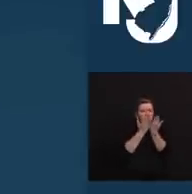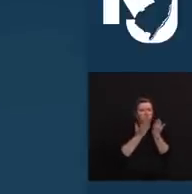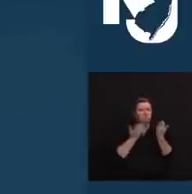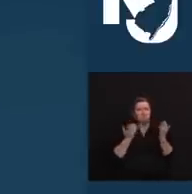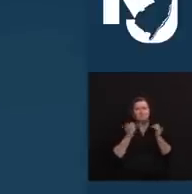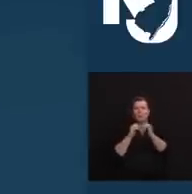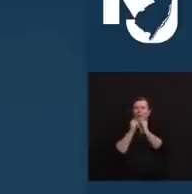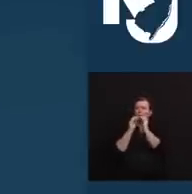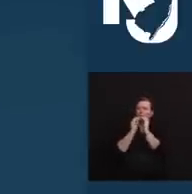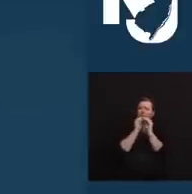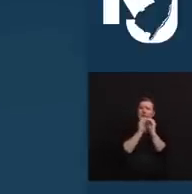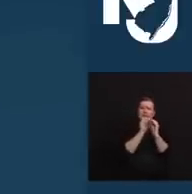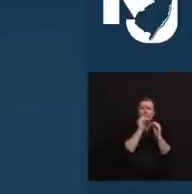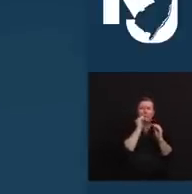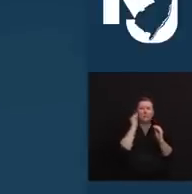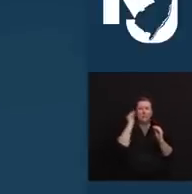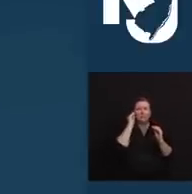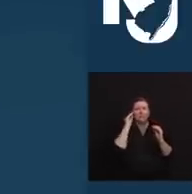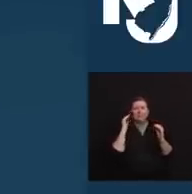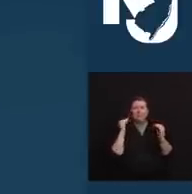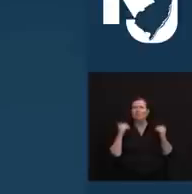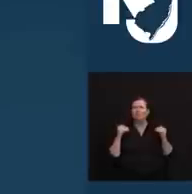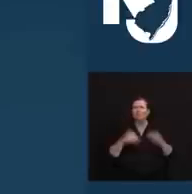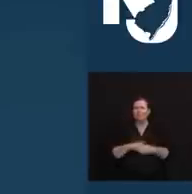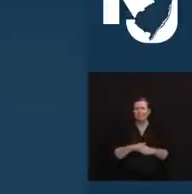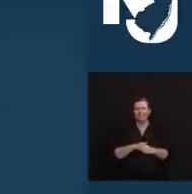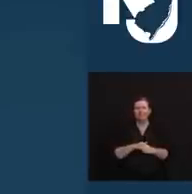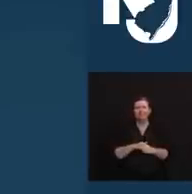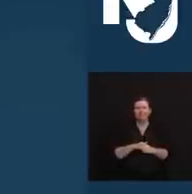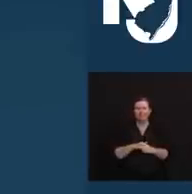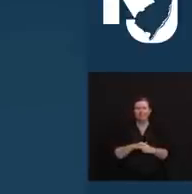what was going to be his next great adventure.